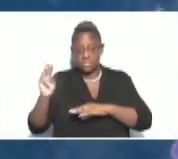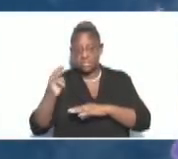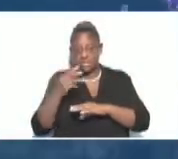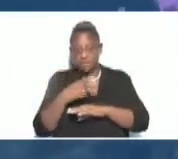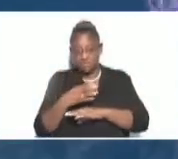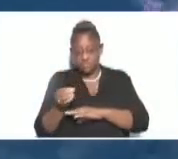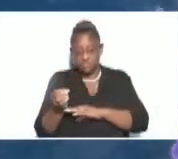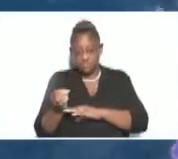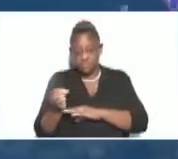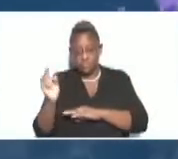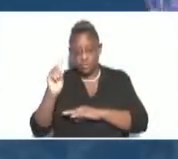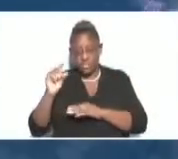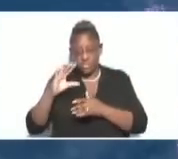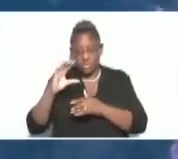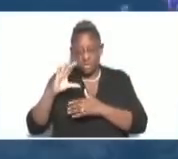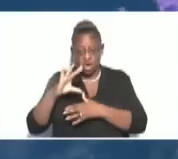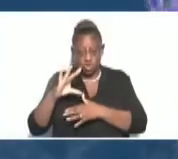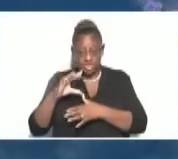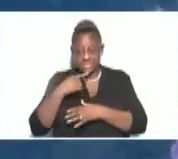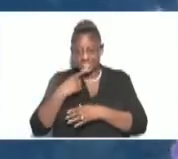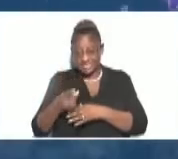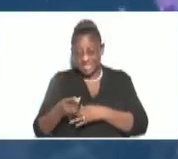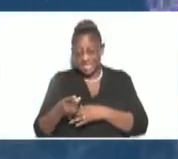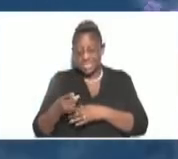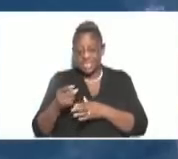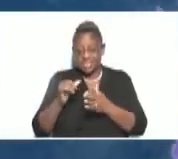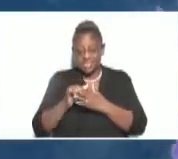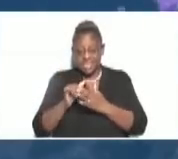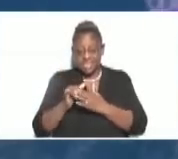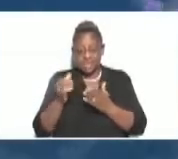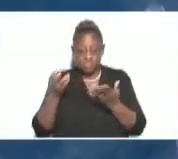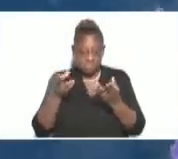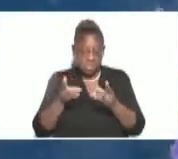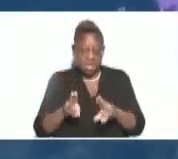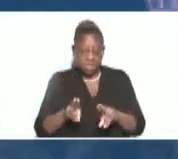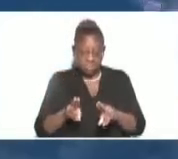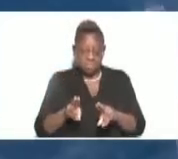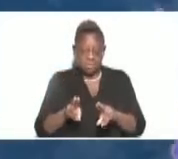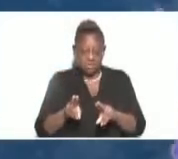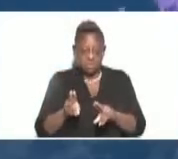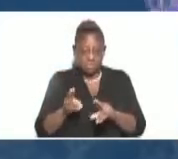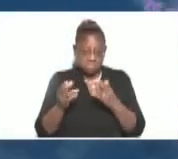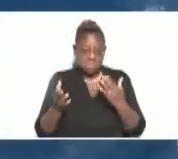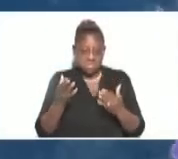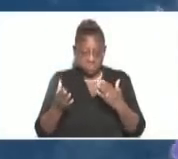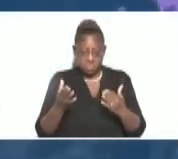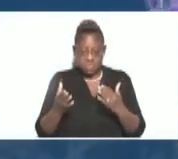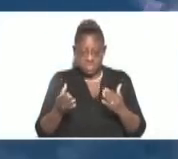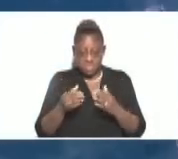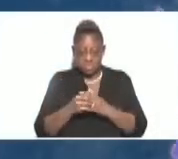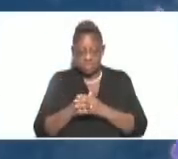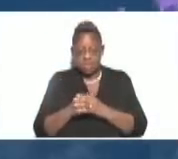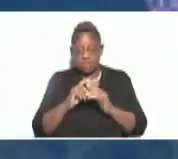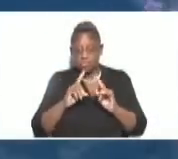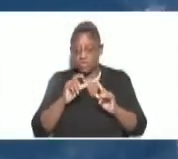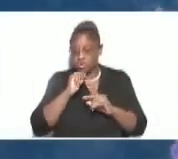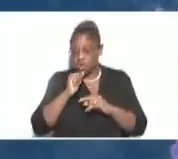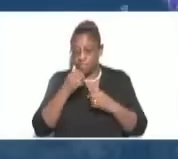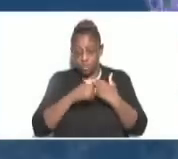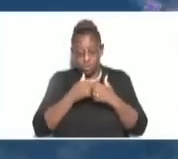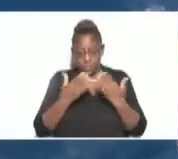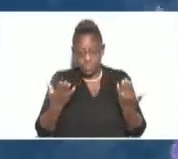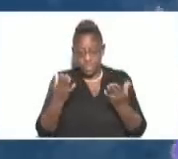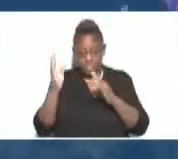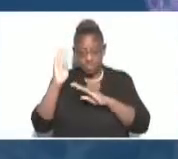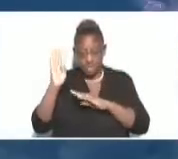The National Hurricane Center giving it an 80% chance of developing. But looking at the computer models, they all suggest that it should not be a problem for us here in the Bahamas